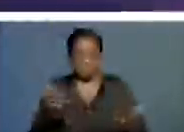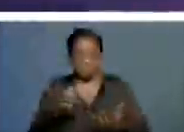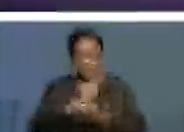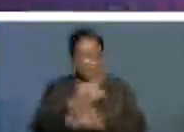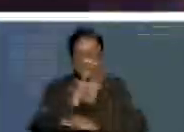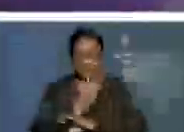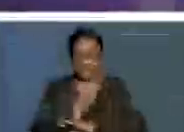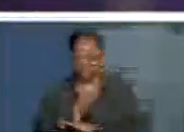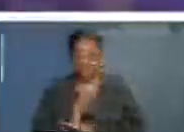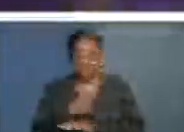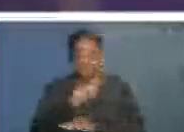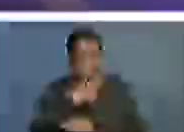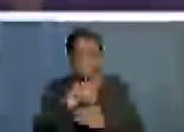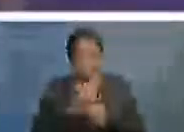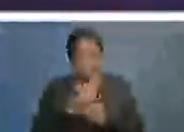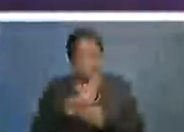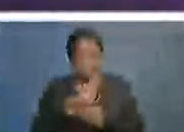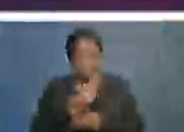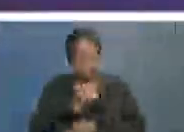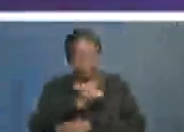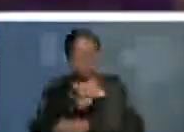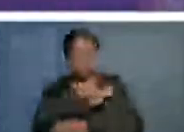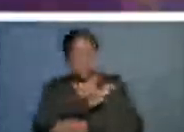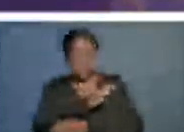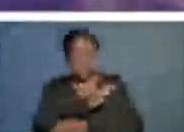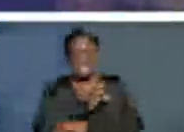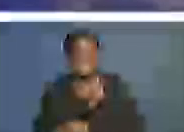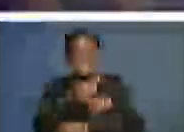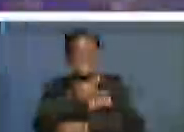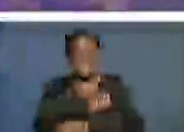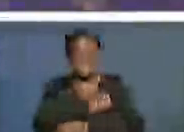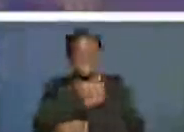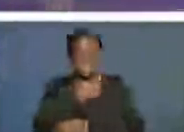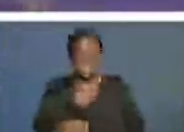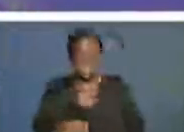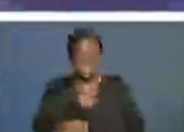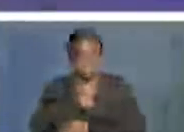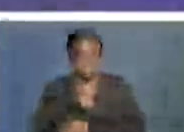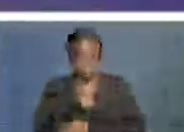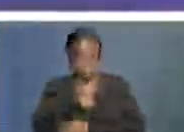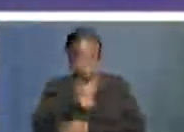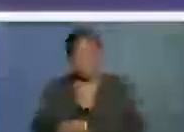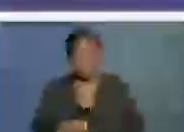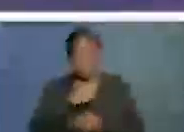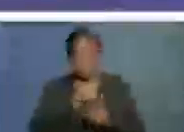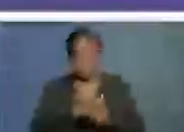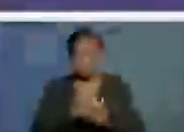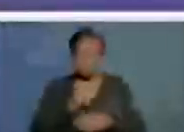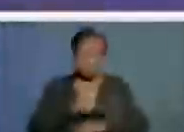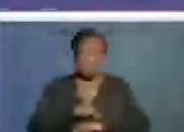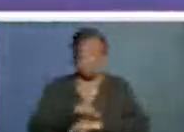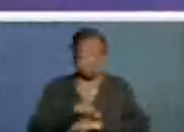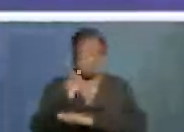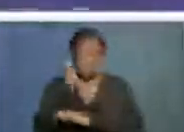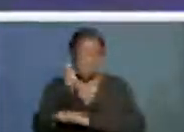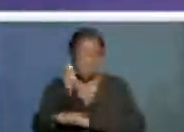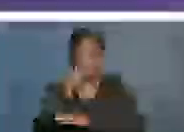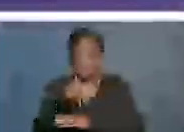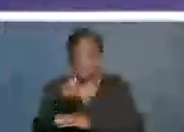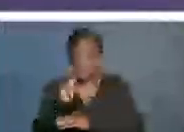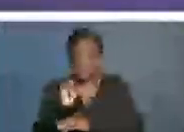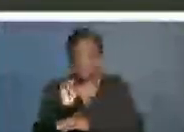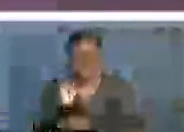Police Press Liaison Officer Chief Superintendent Chrisling Skippings telling reporters that it was around 10 p.m. that the